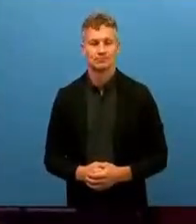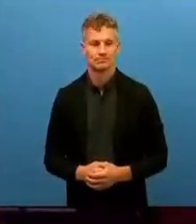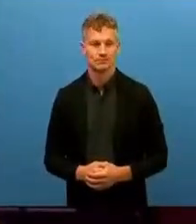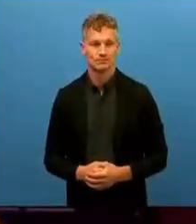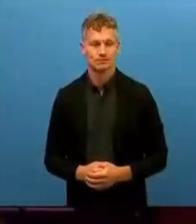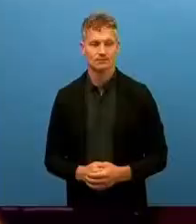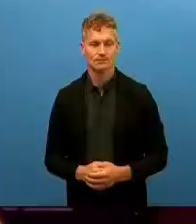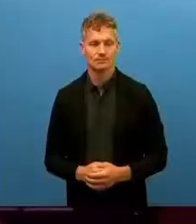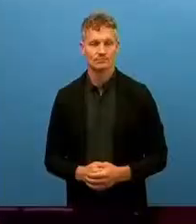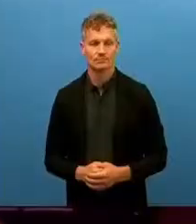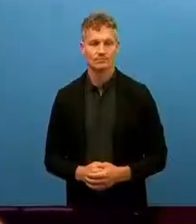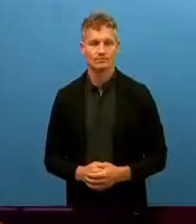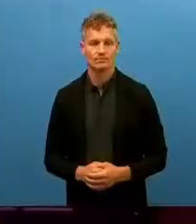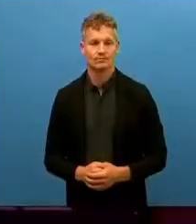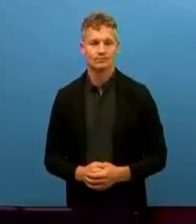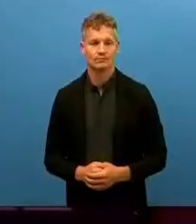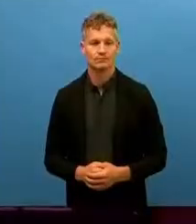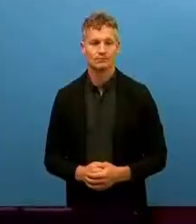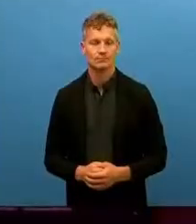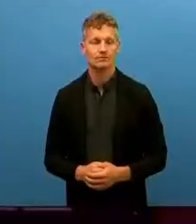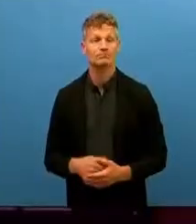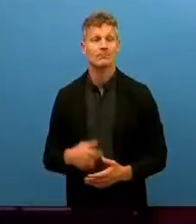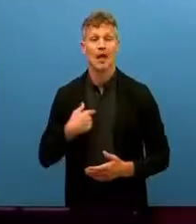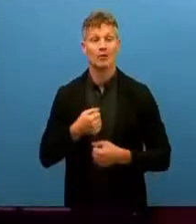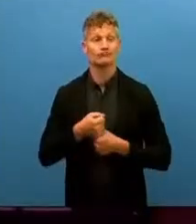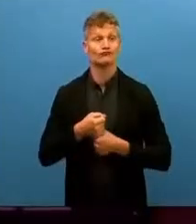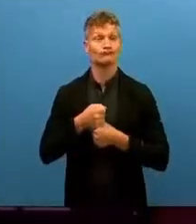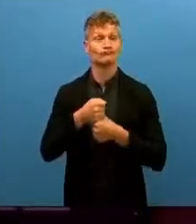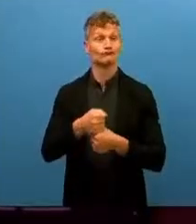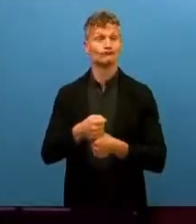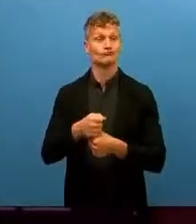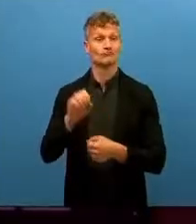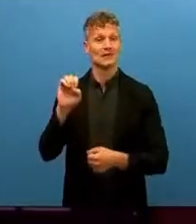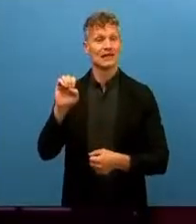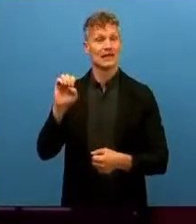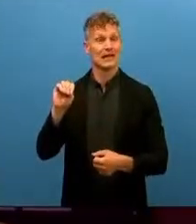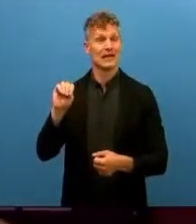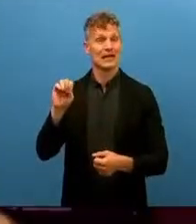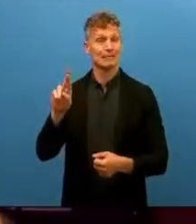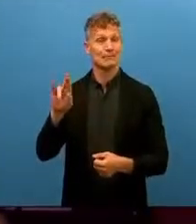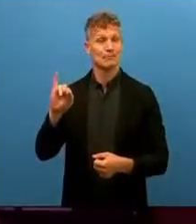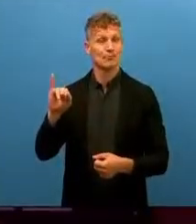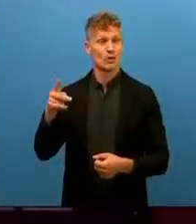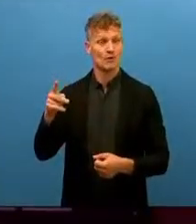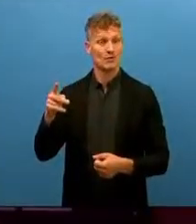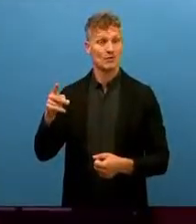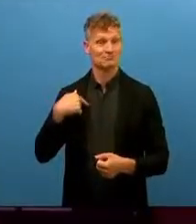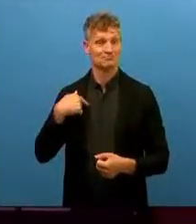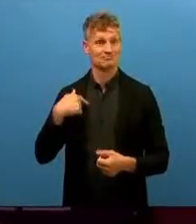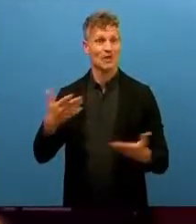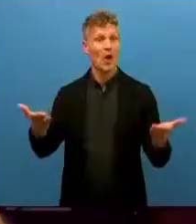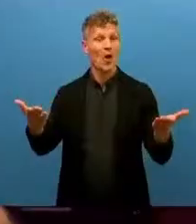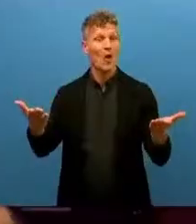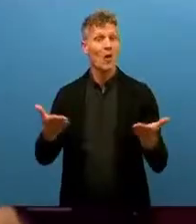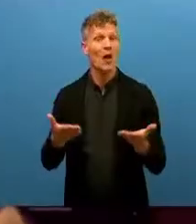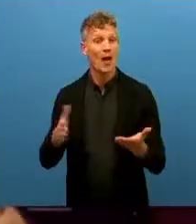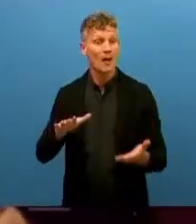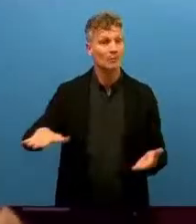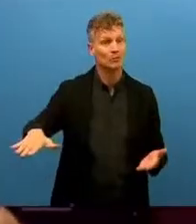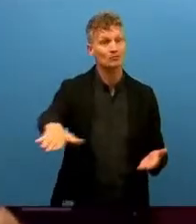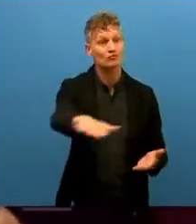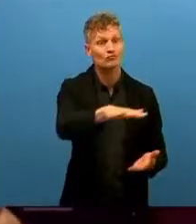On behalf of the expert mechanism, I welcome all of you to this important